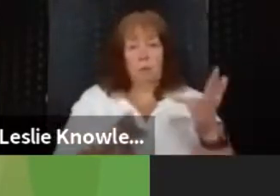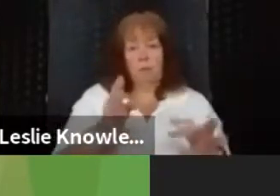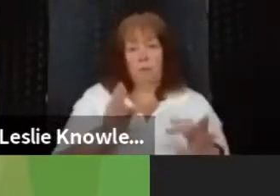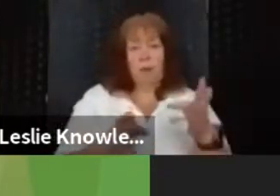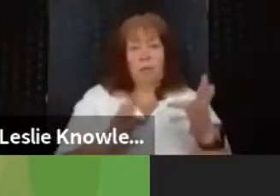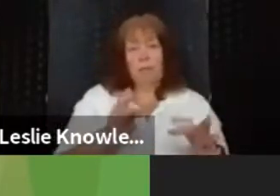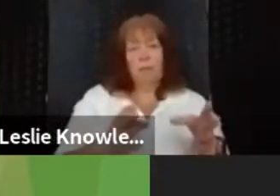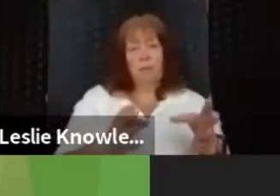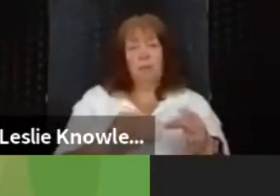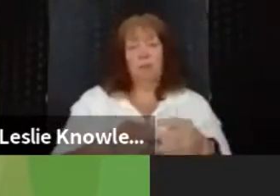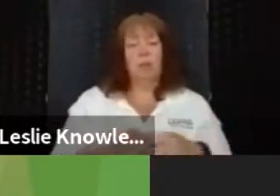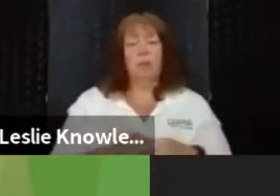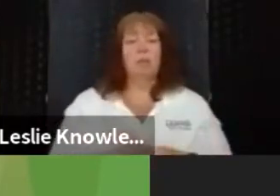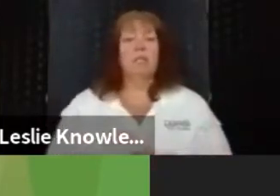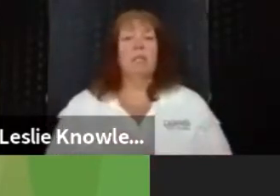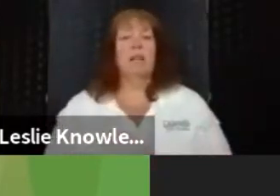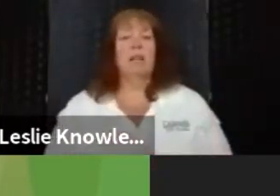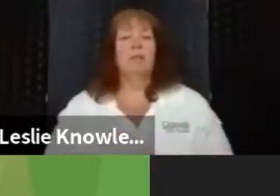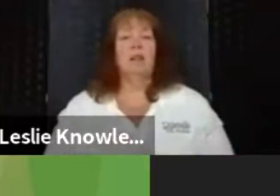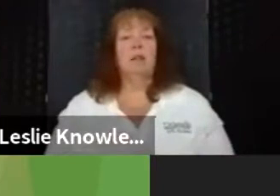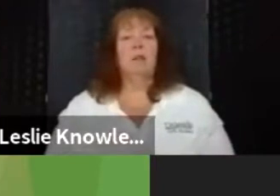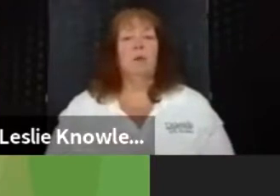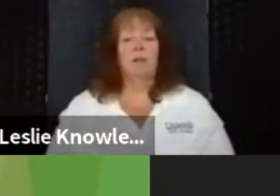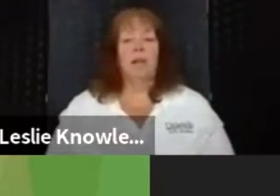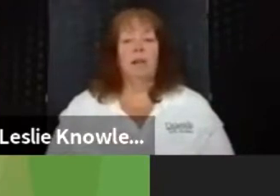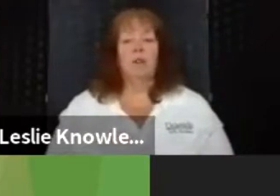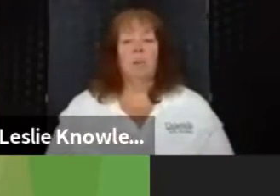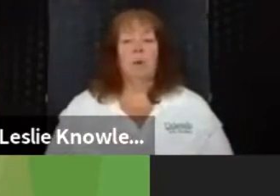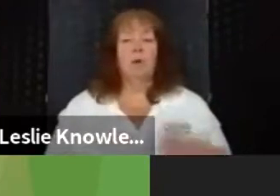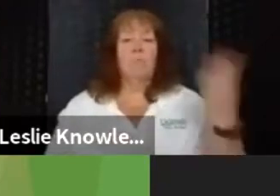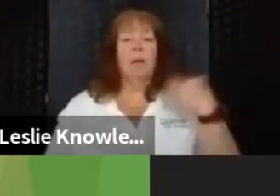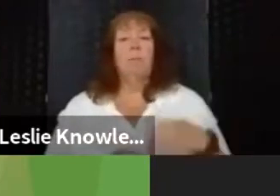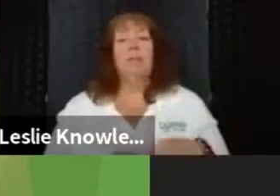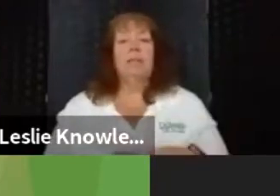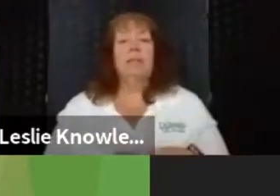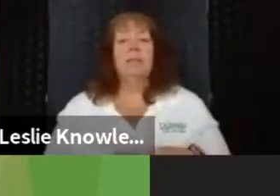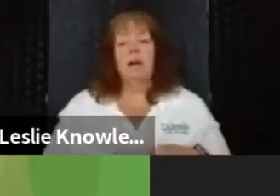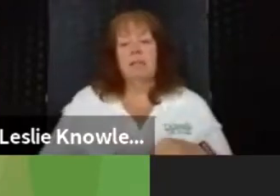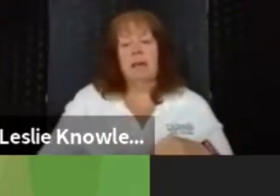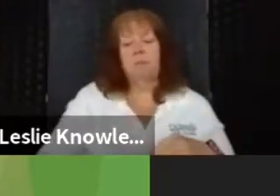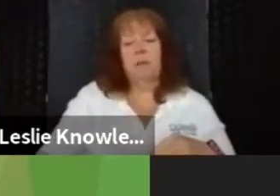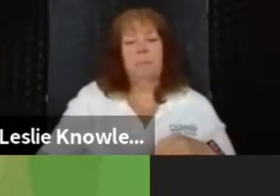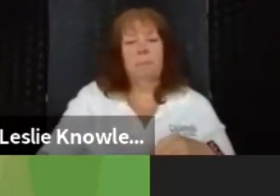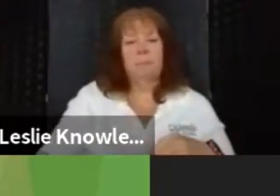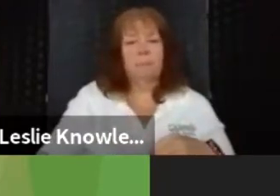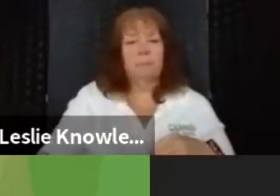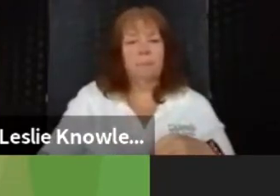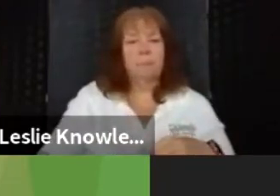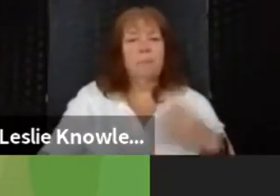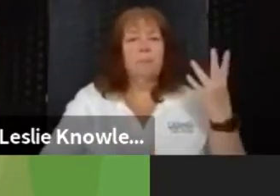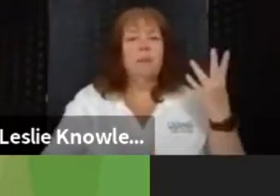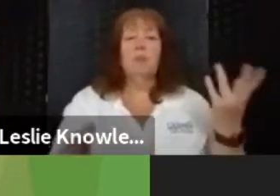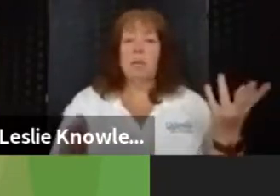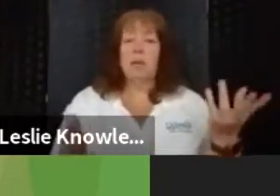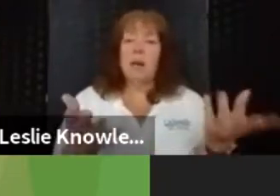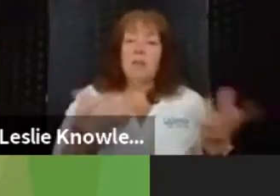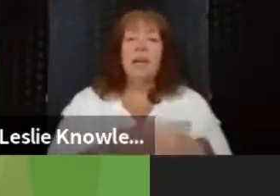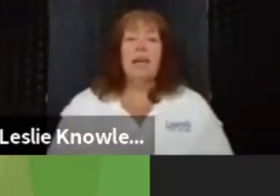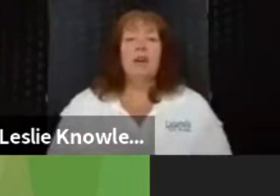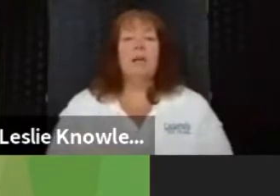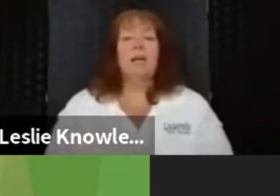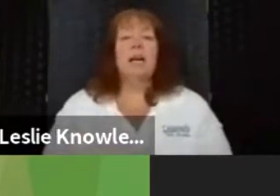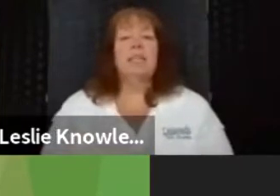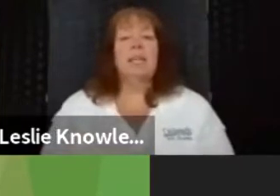if you fall into any of these and you're interested in ASL or in the ASL program, please contact me. Speaking